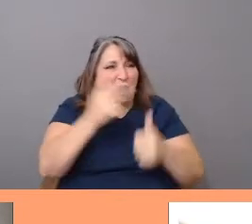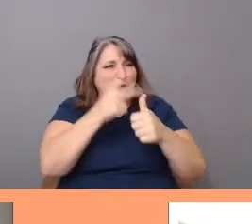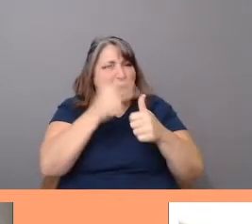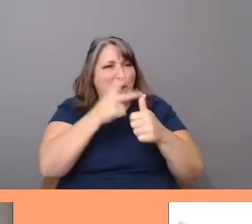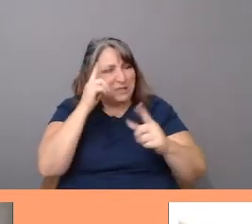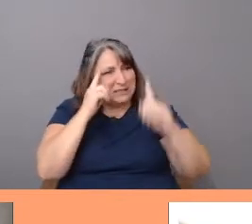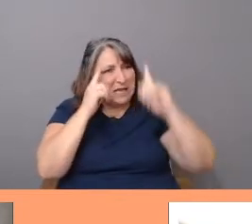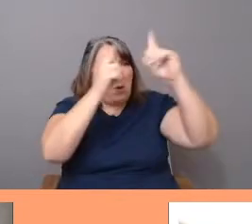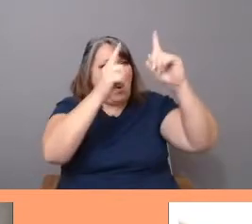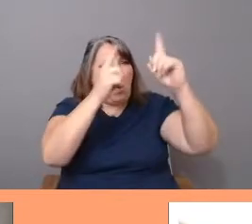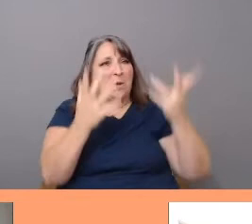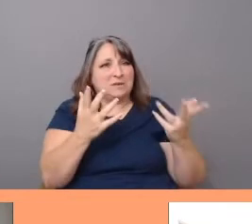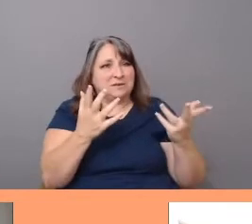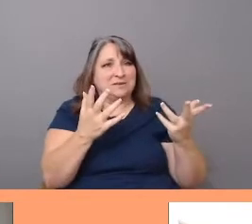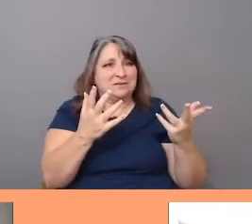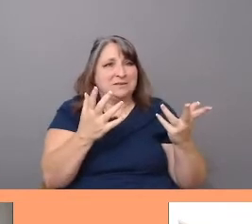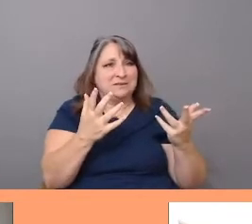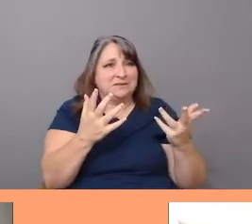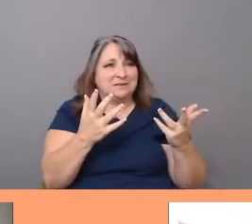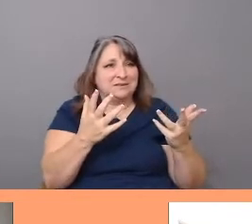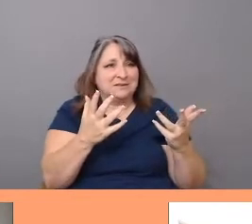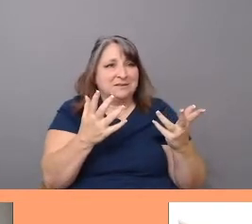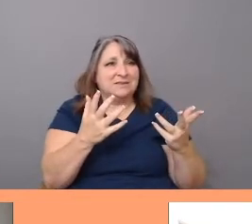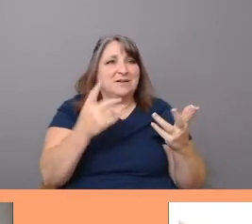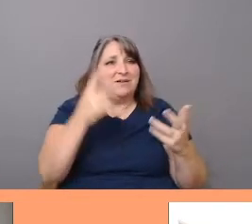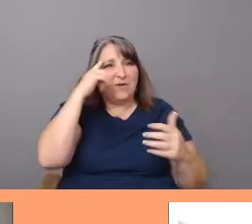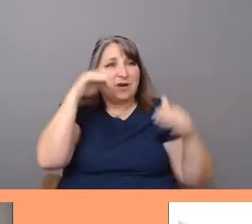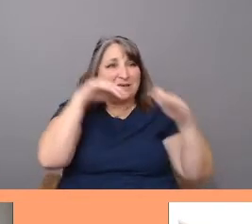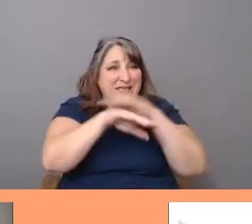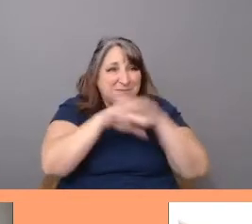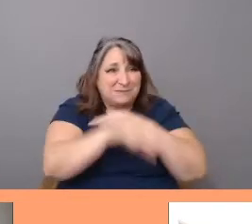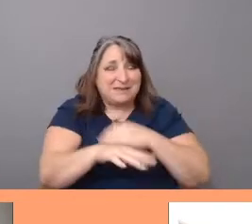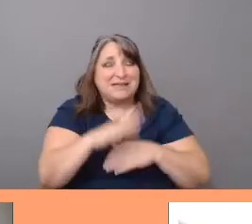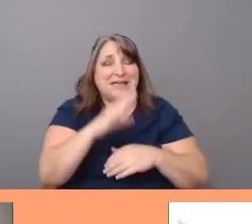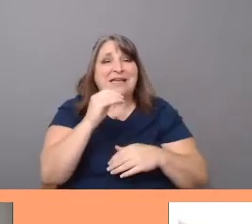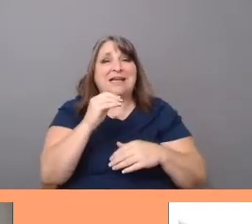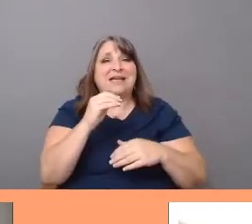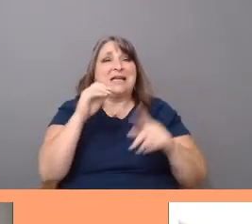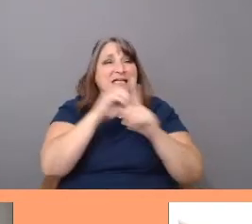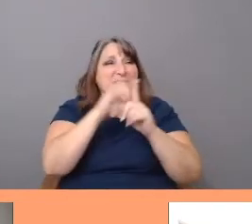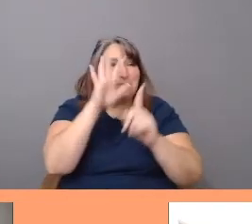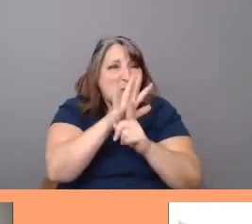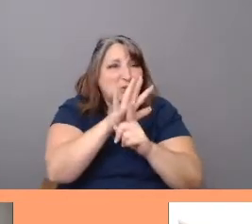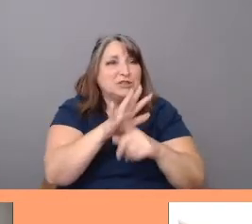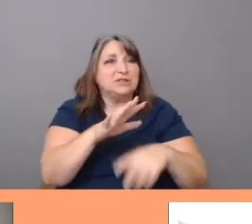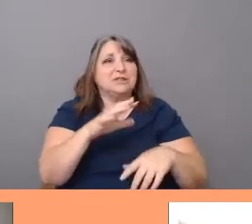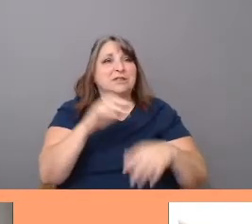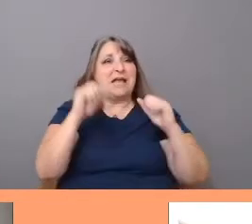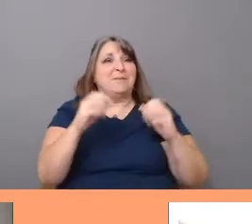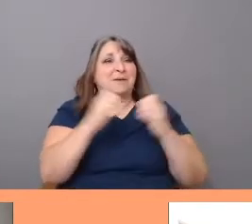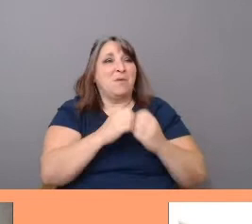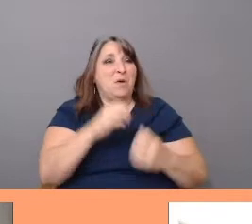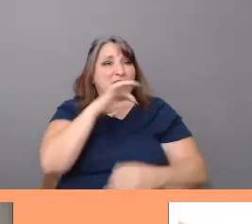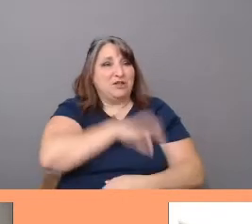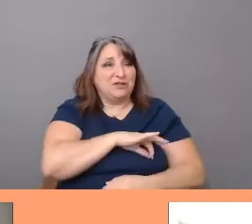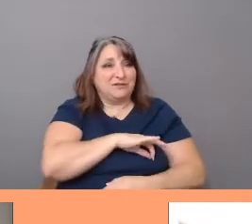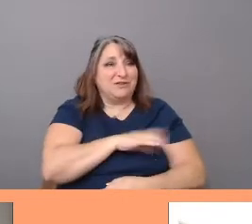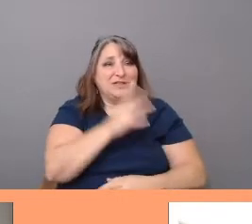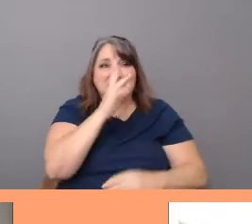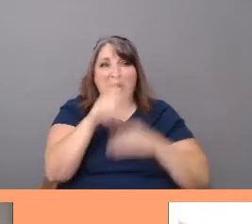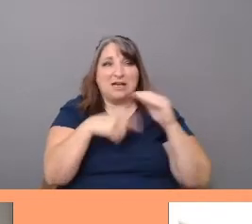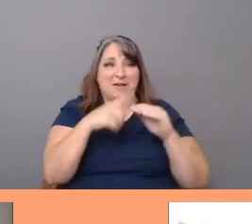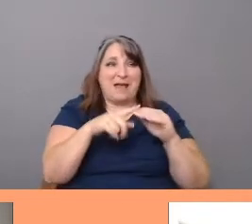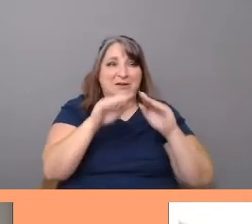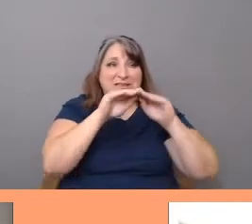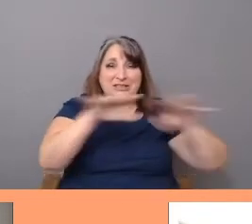issues or concepts rather as accessibility, monetizing, exposure can be more useful in terms of talking about distribution.